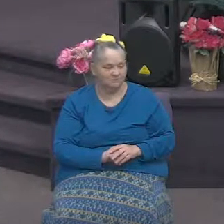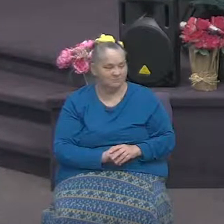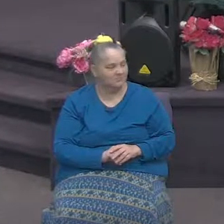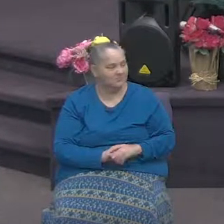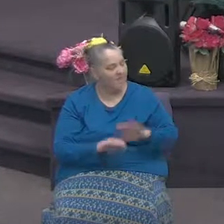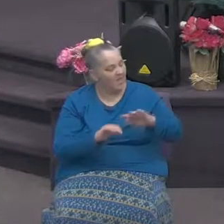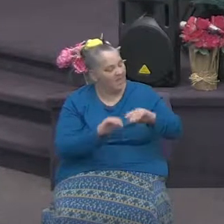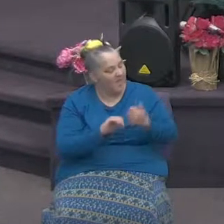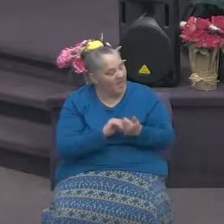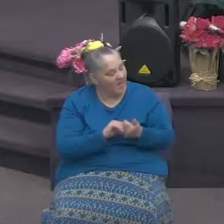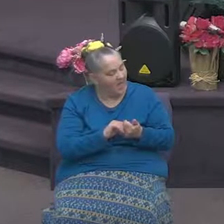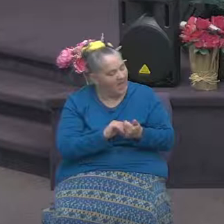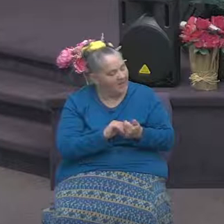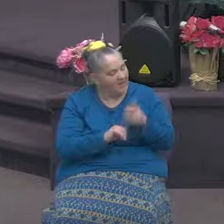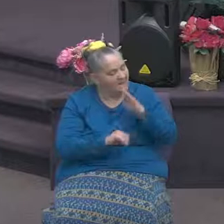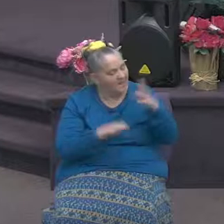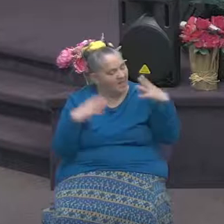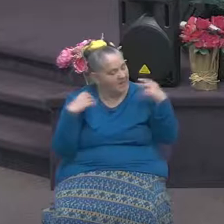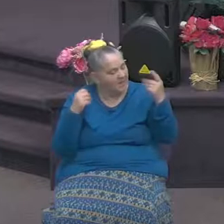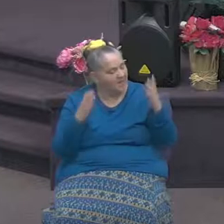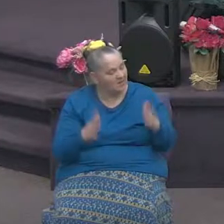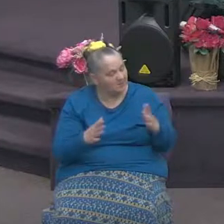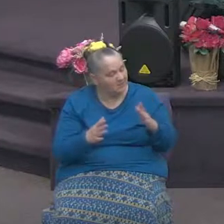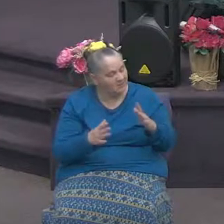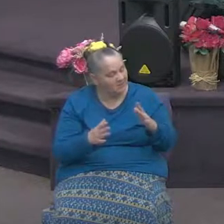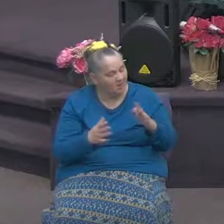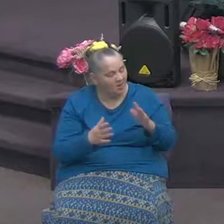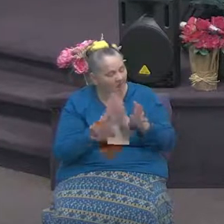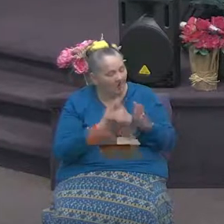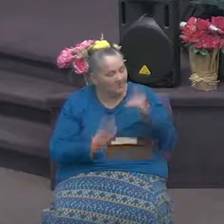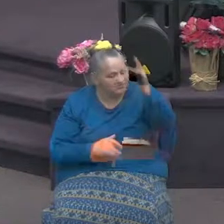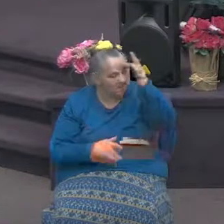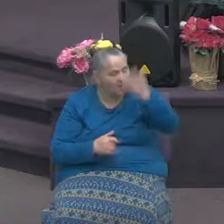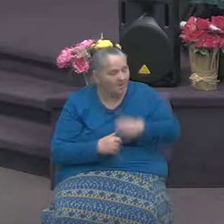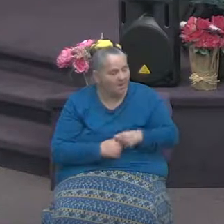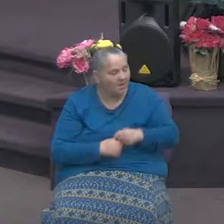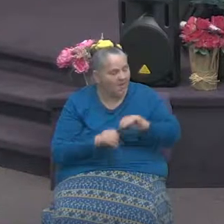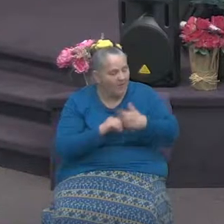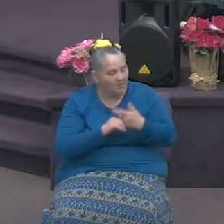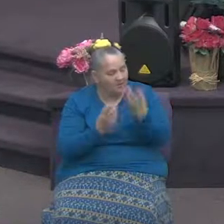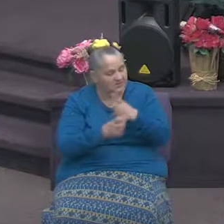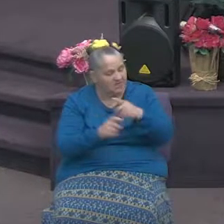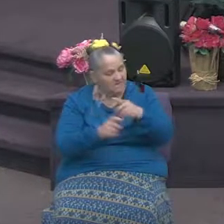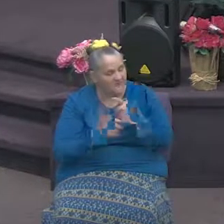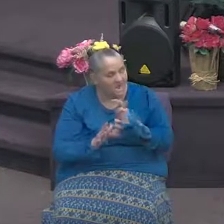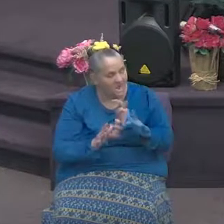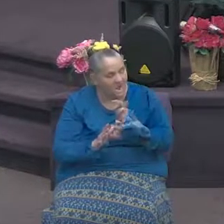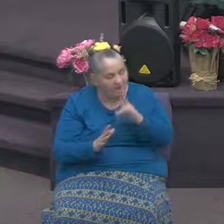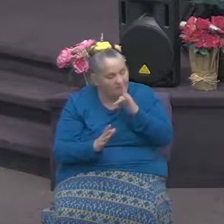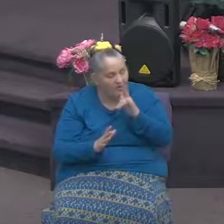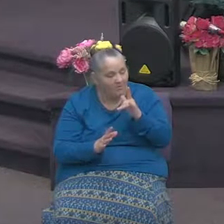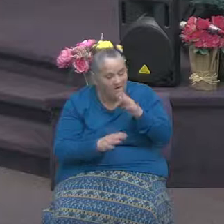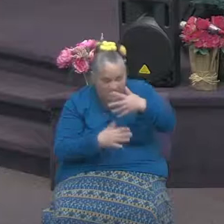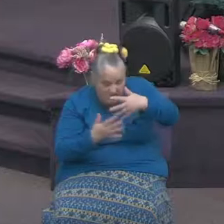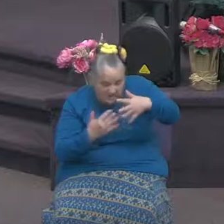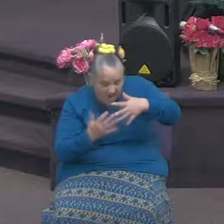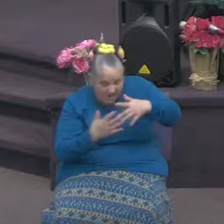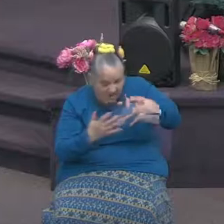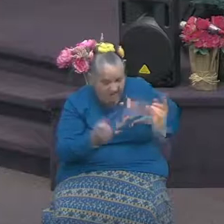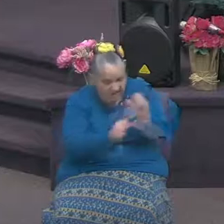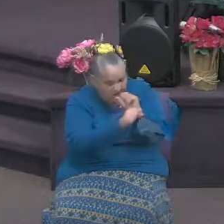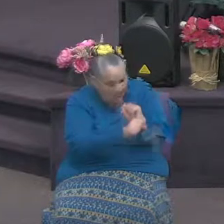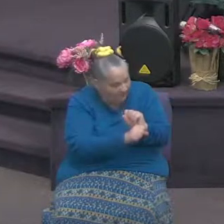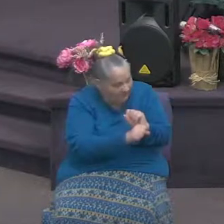How can he be our healer if we don't get sick? How can he be our deliverer if we weren't entangled in